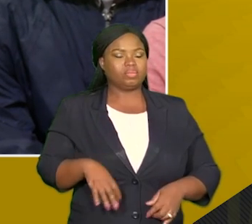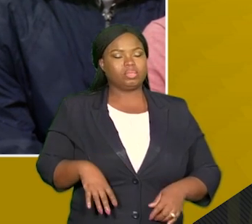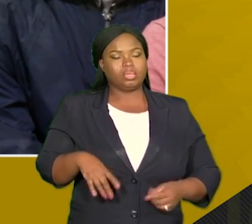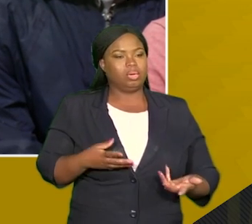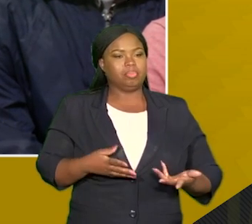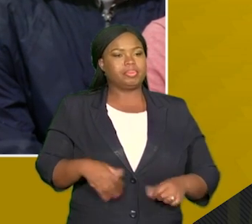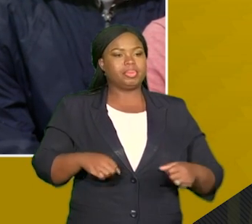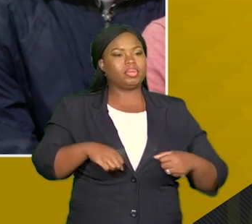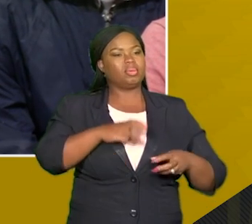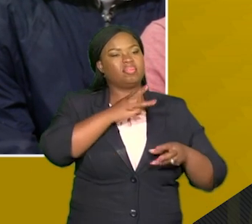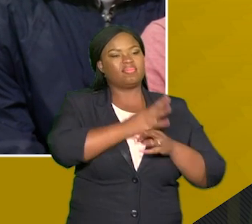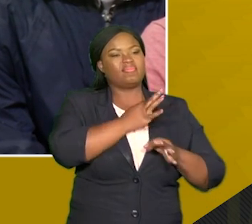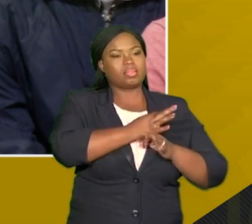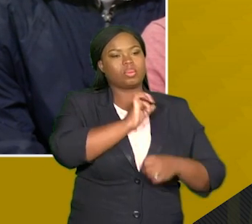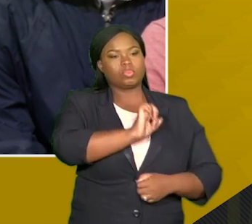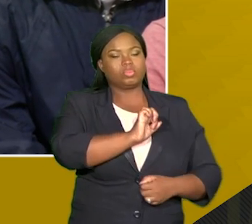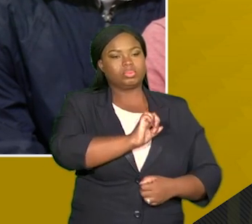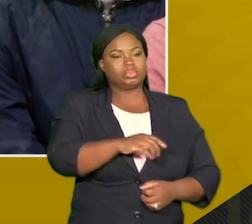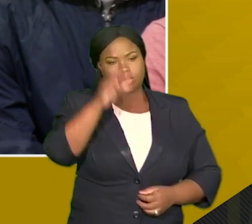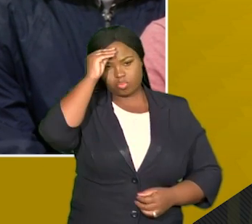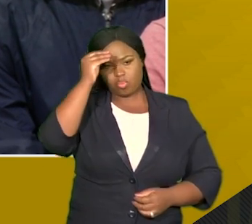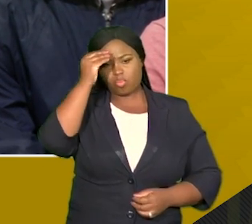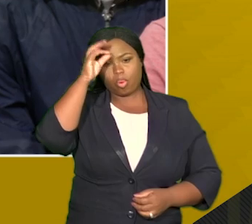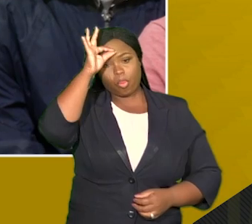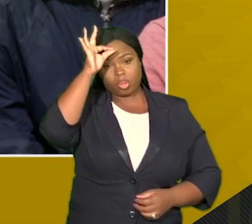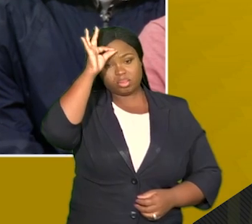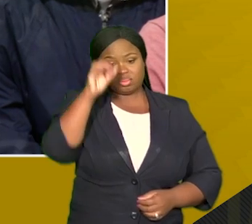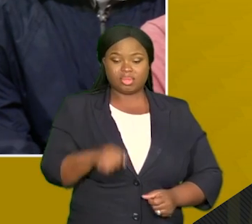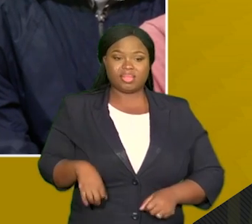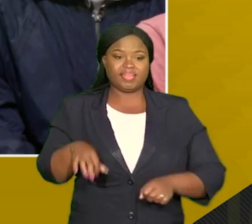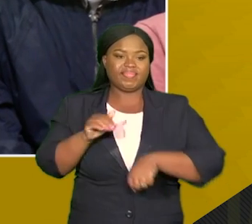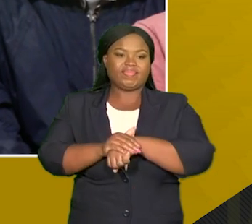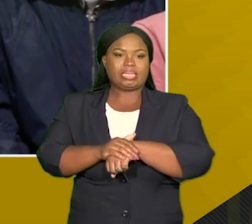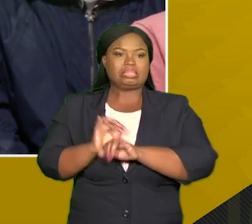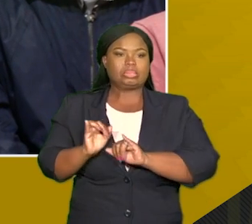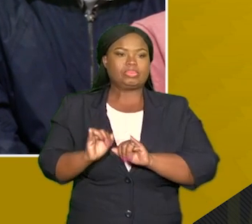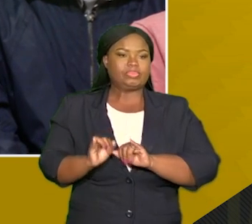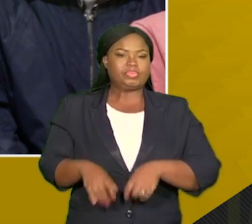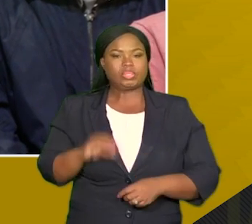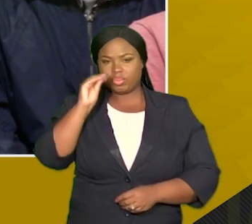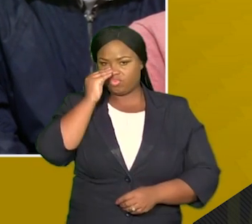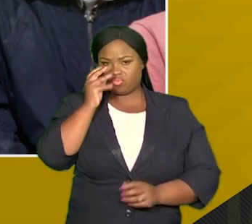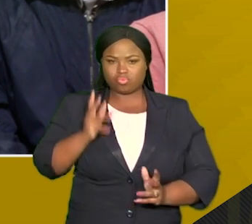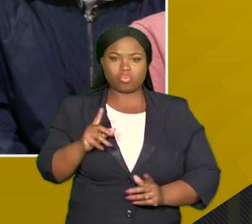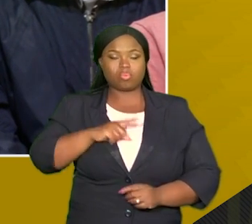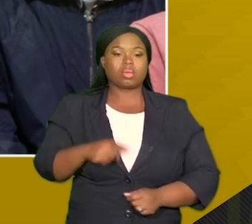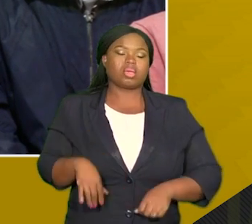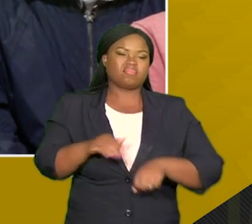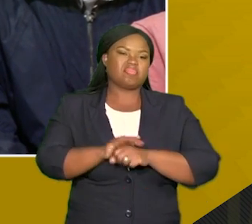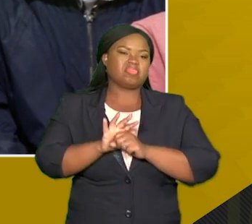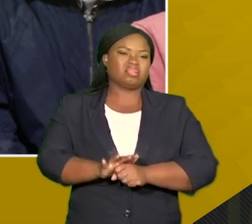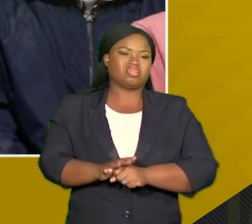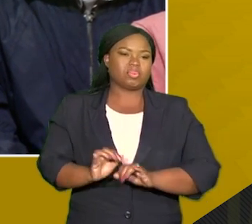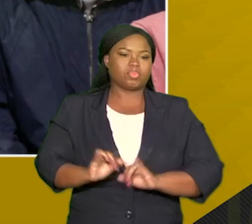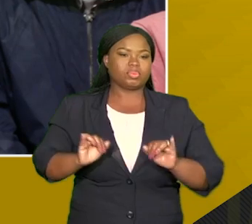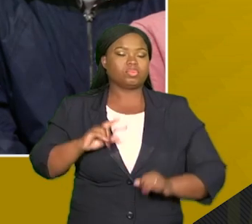uz associate with the wrong peers because if peer pressure you a dominator esikhathini esiningi kuma townships so once